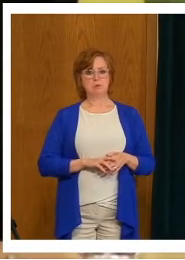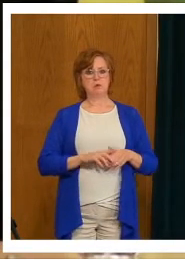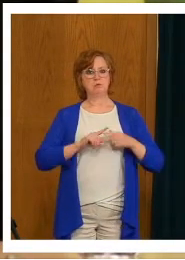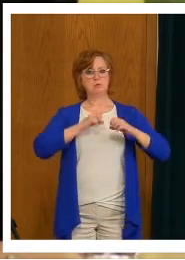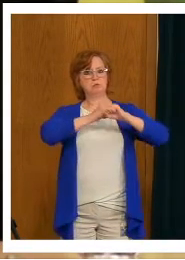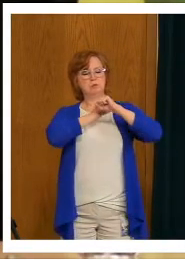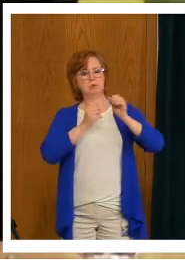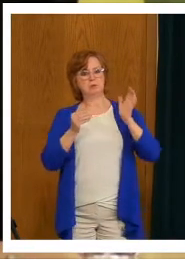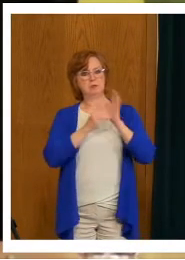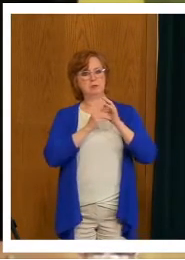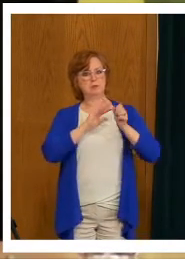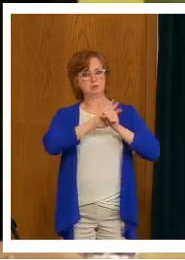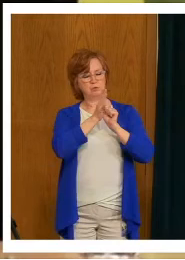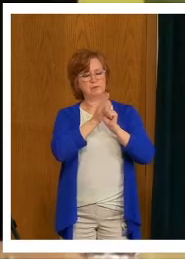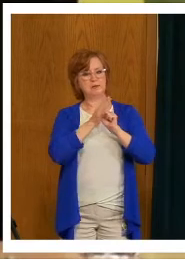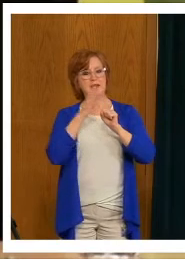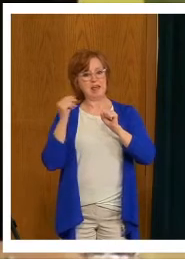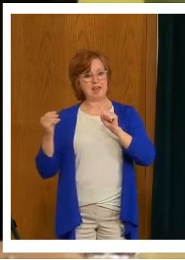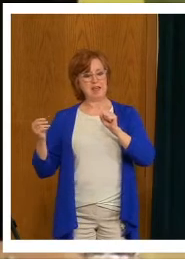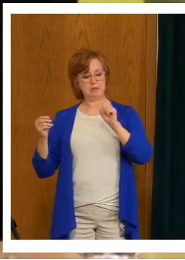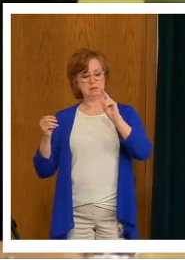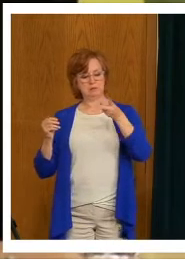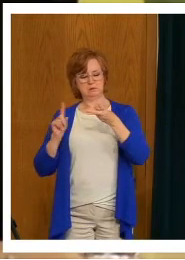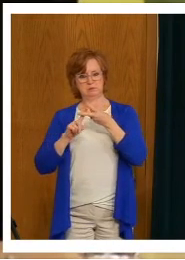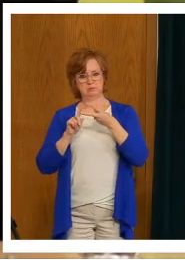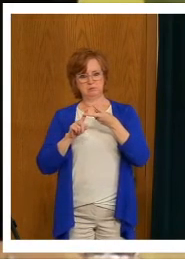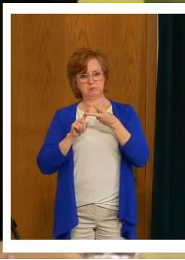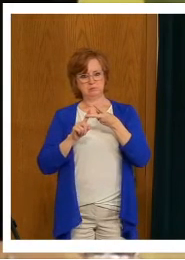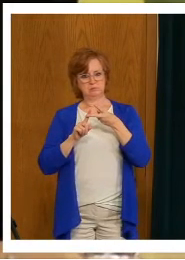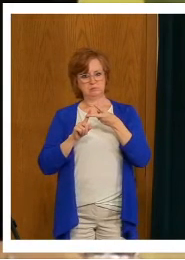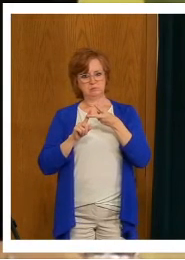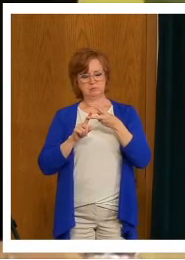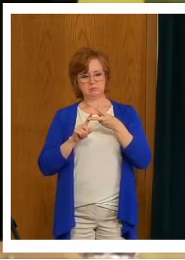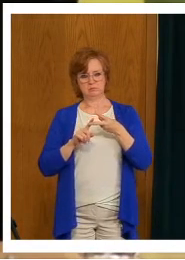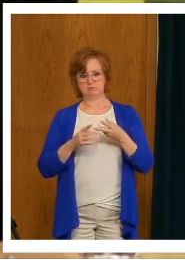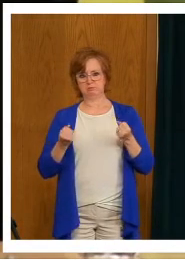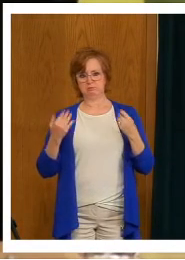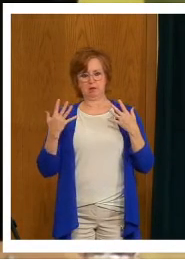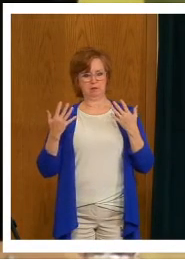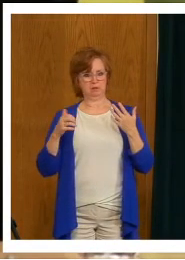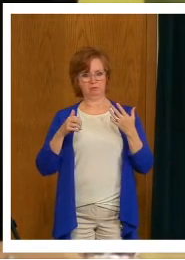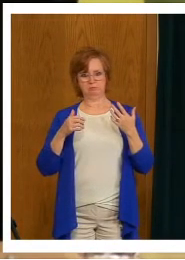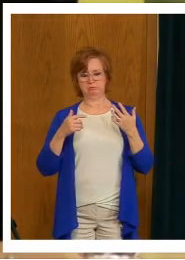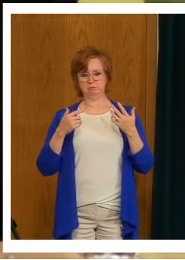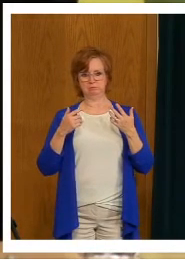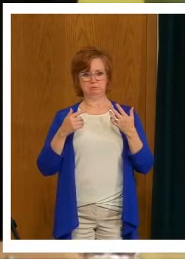a COVID virus, but for defending ourselves against the many other